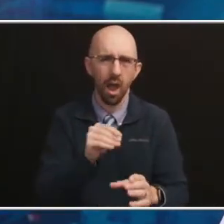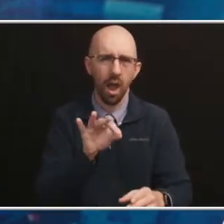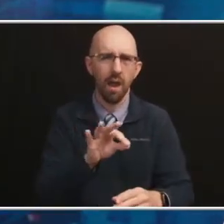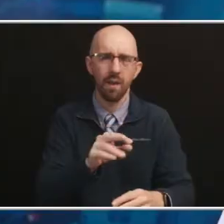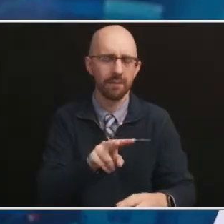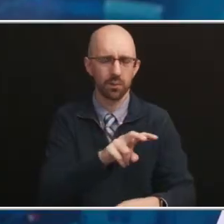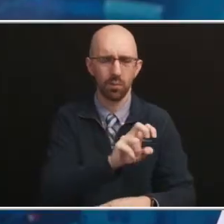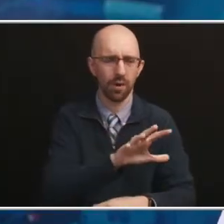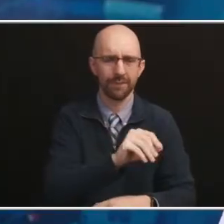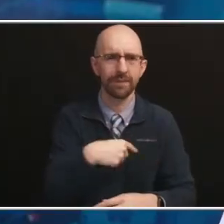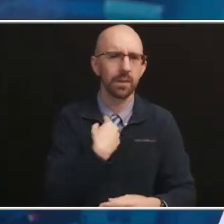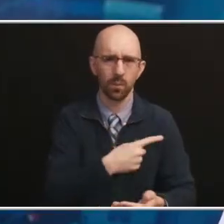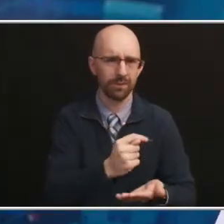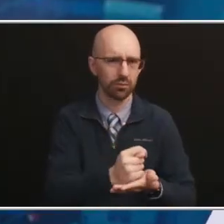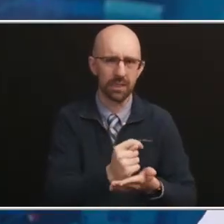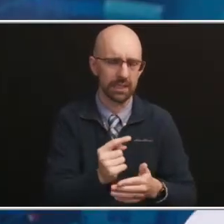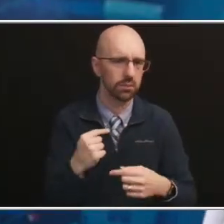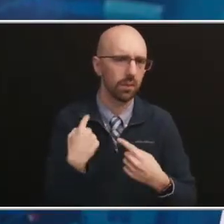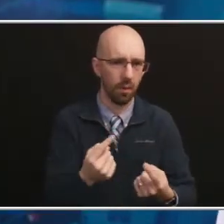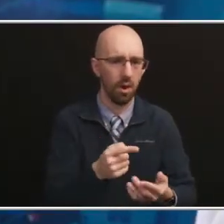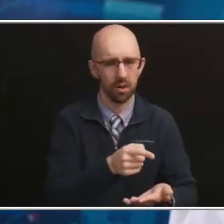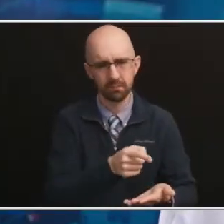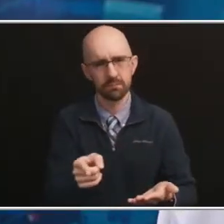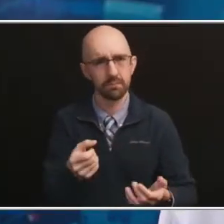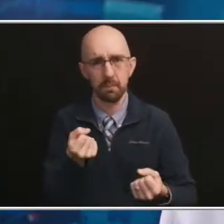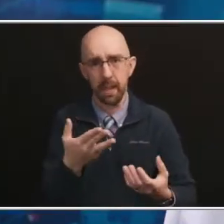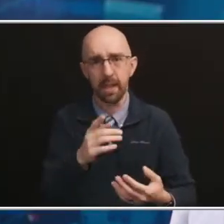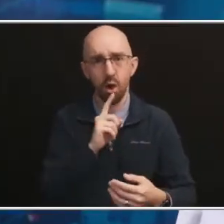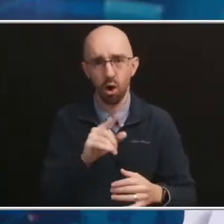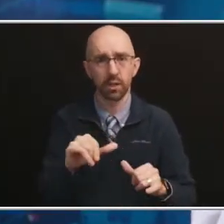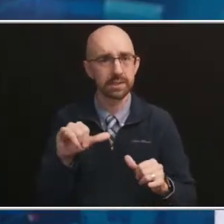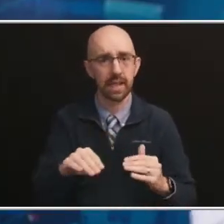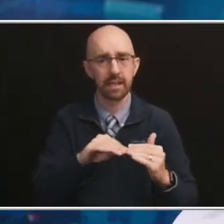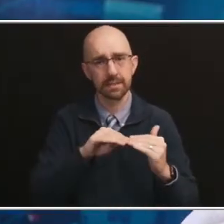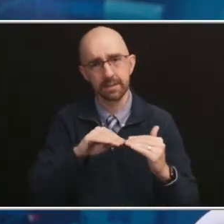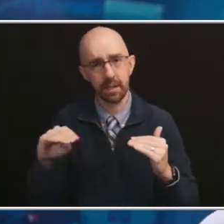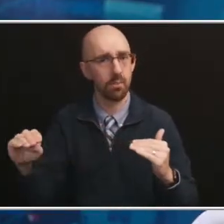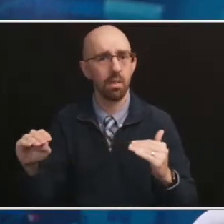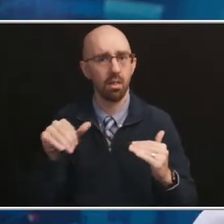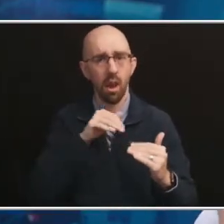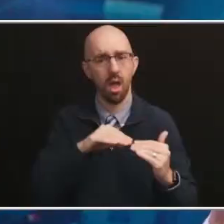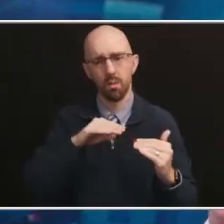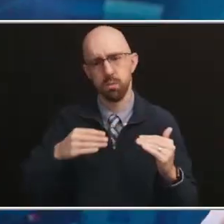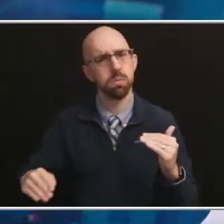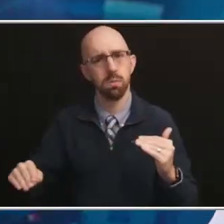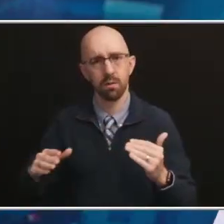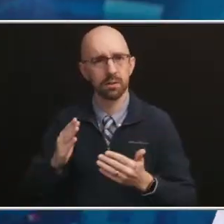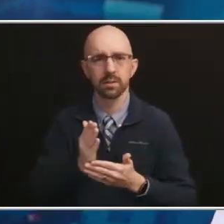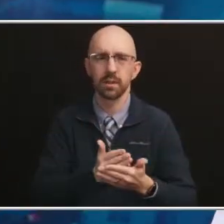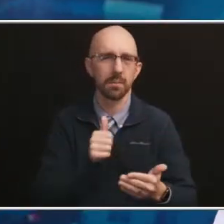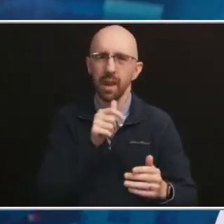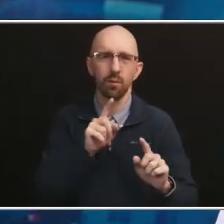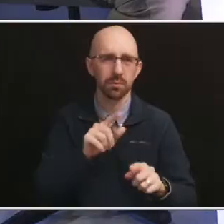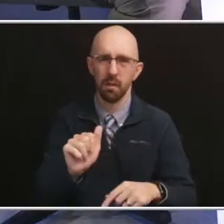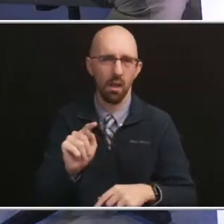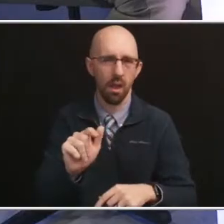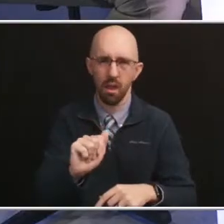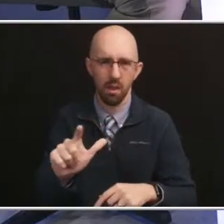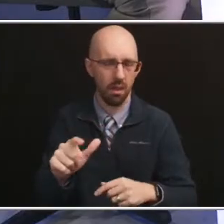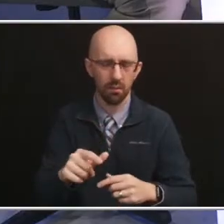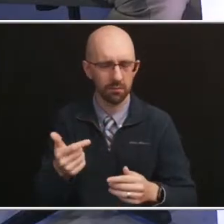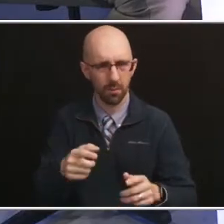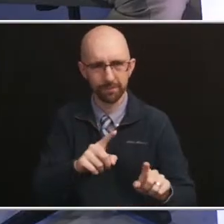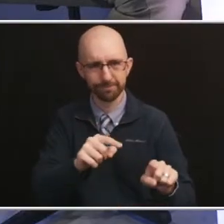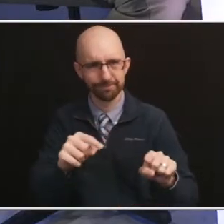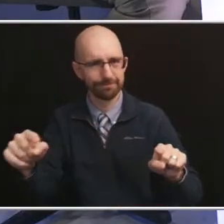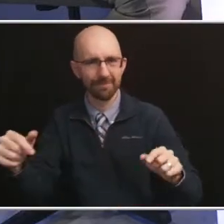we've treated, many are staying nice and stable, and some are not responding at all. Everybody's different. Every brain